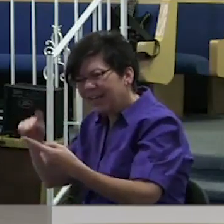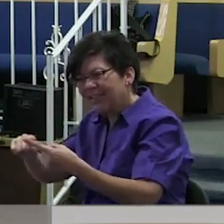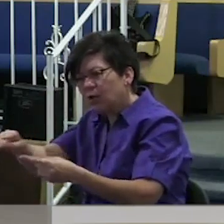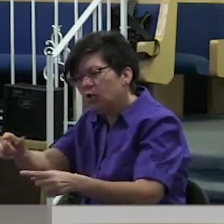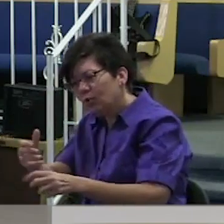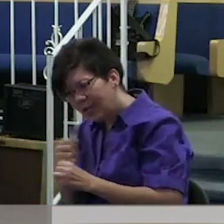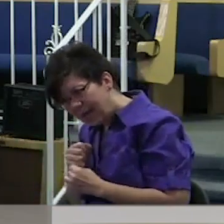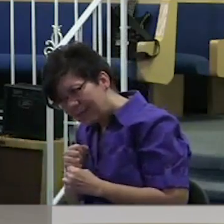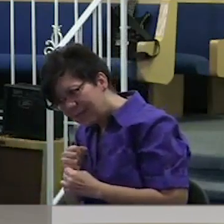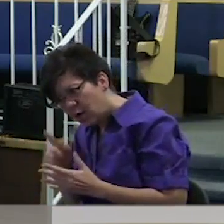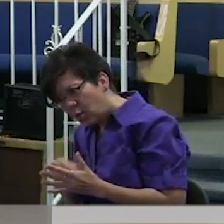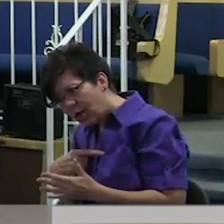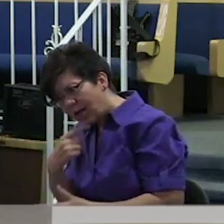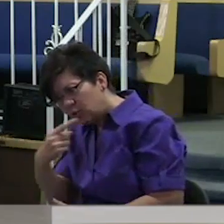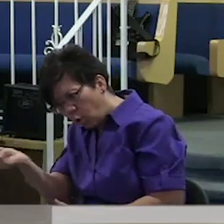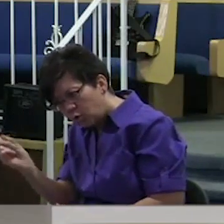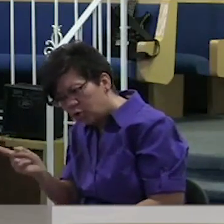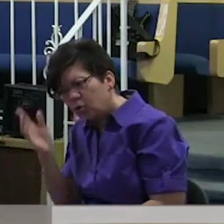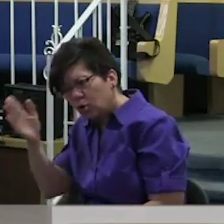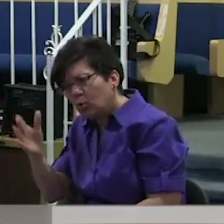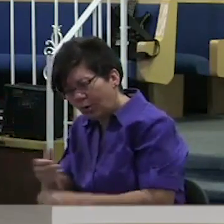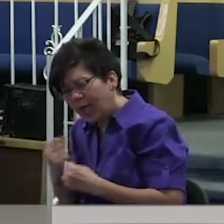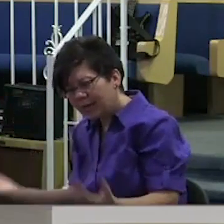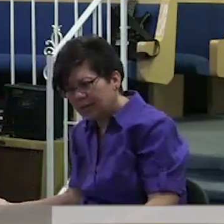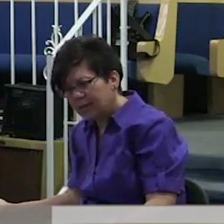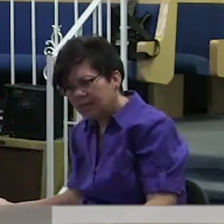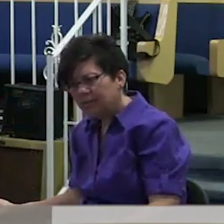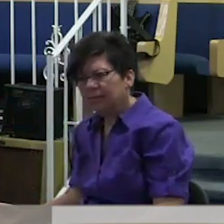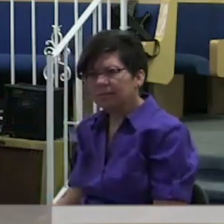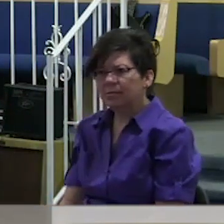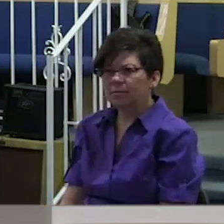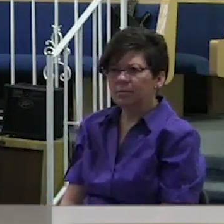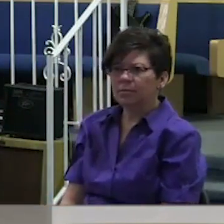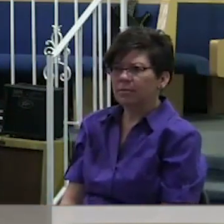get what it is I told you you would get.